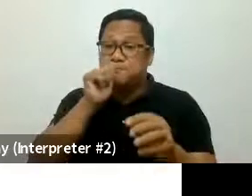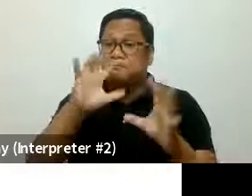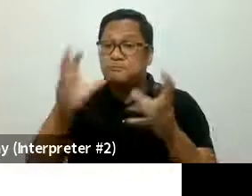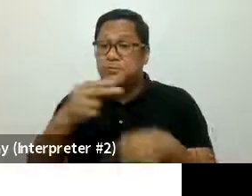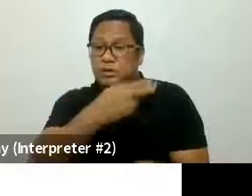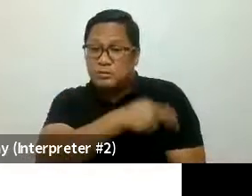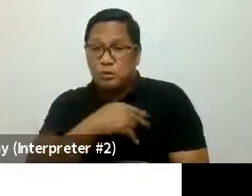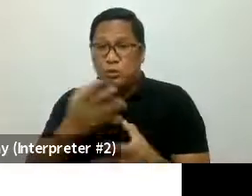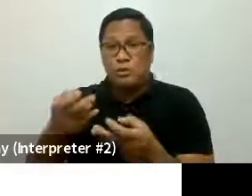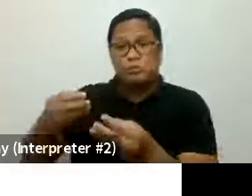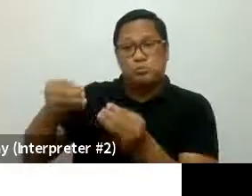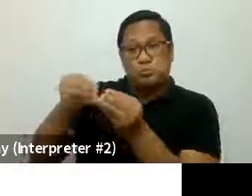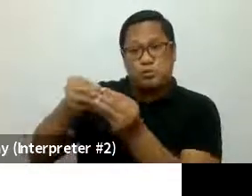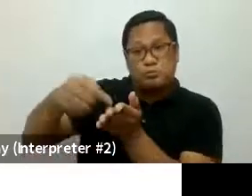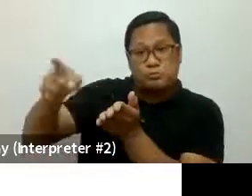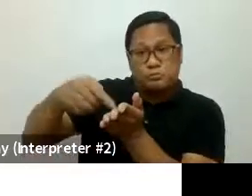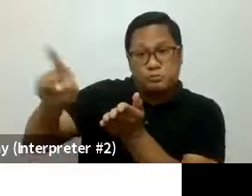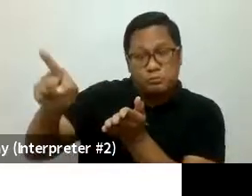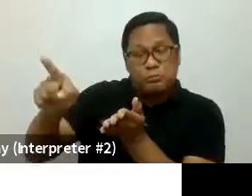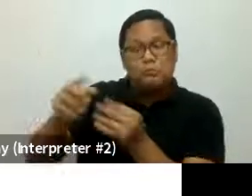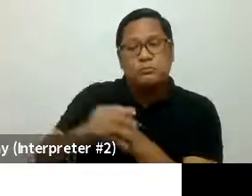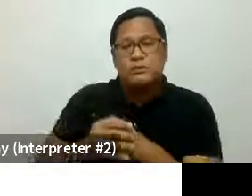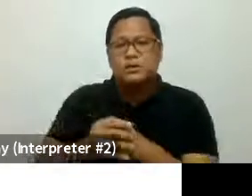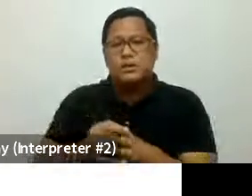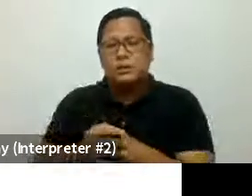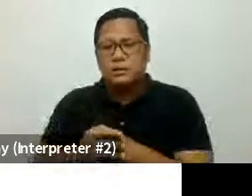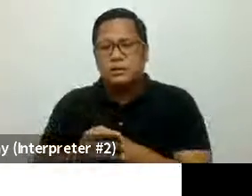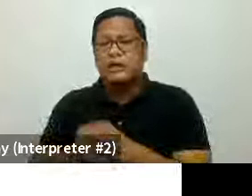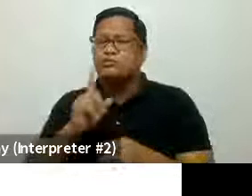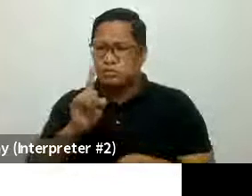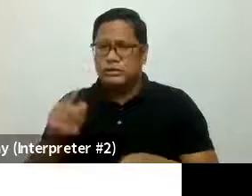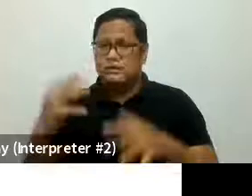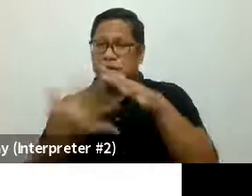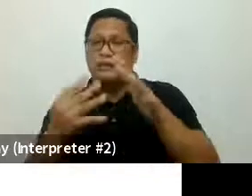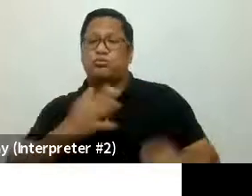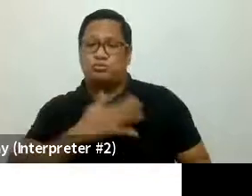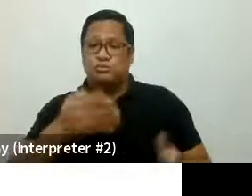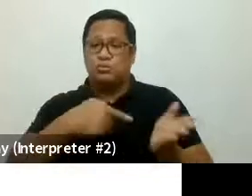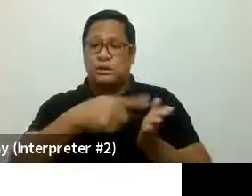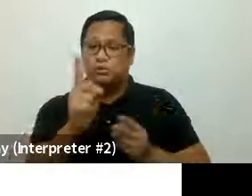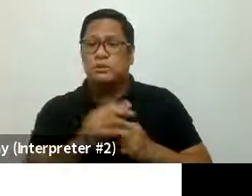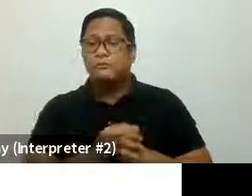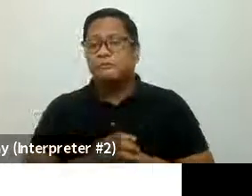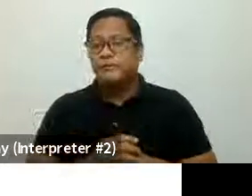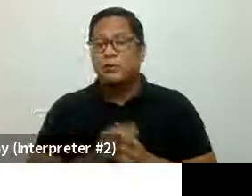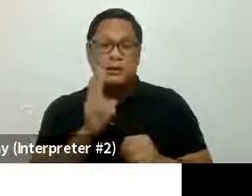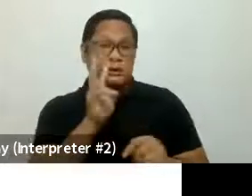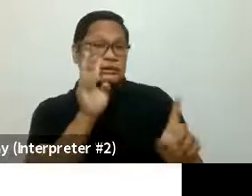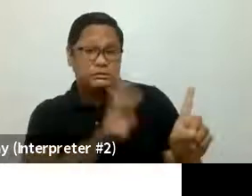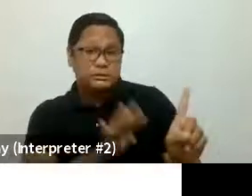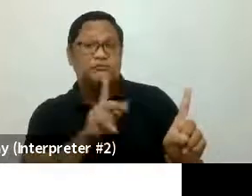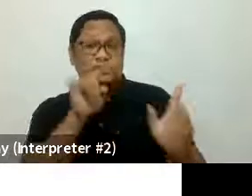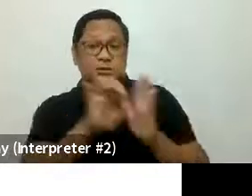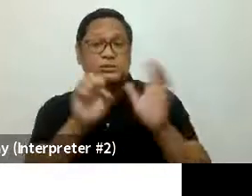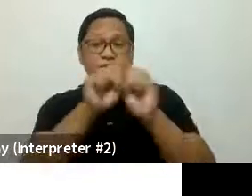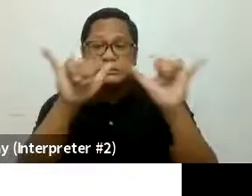charge more, much more than what Ayushman Bharat was willing to pay. So we have seen that. So that if your system